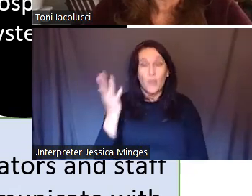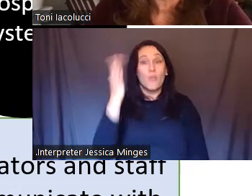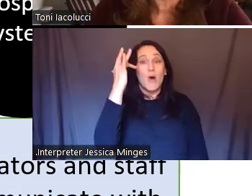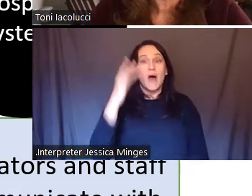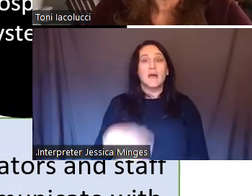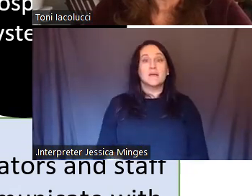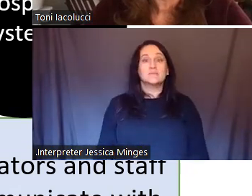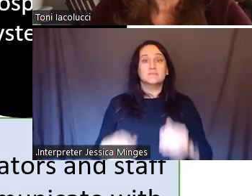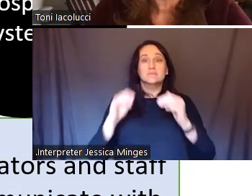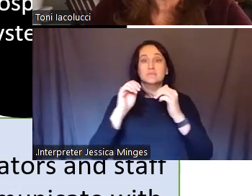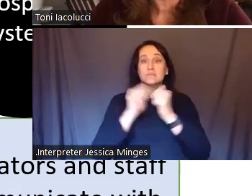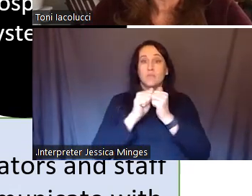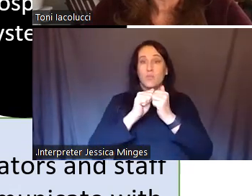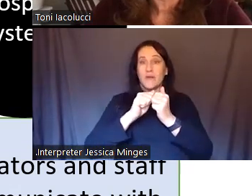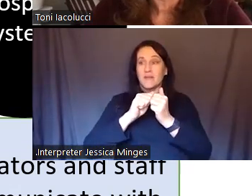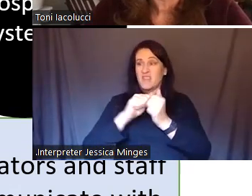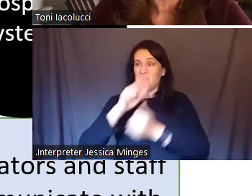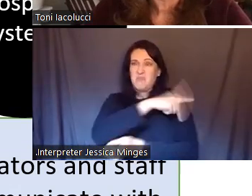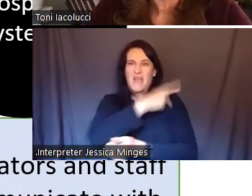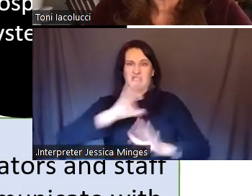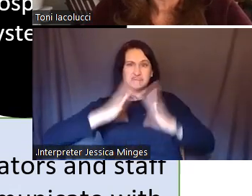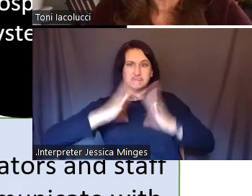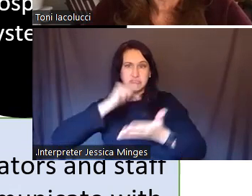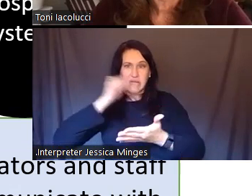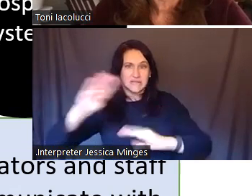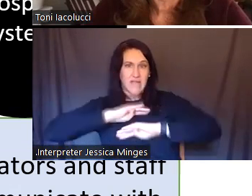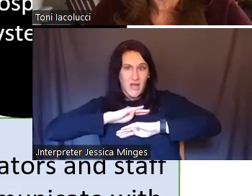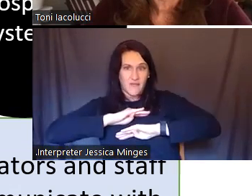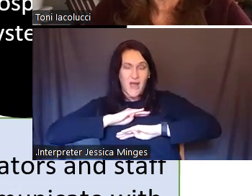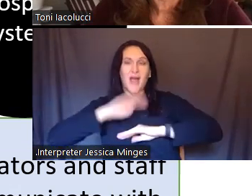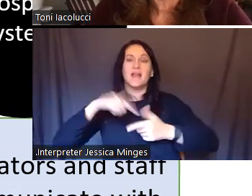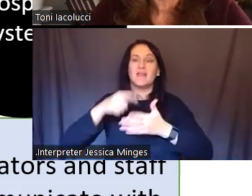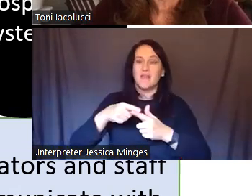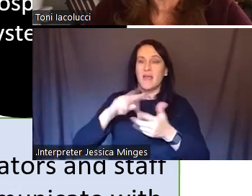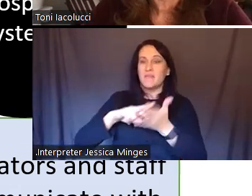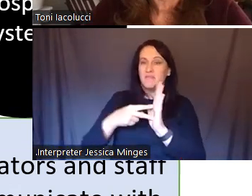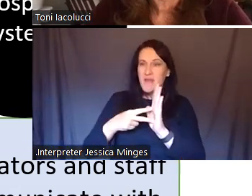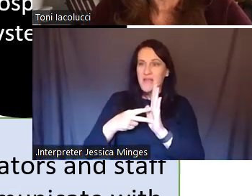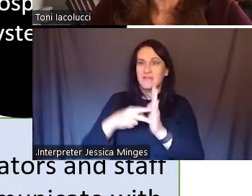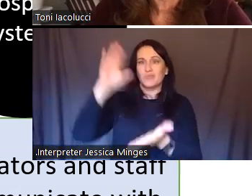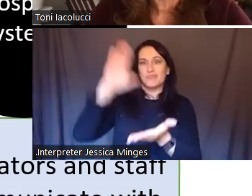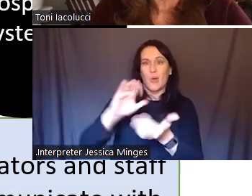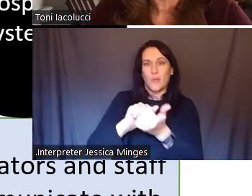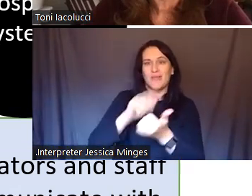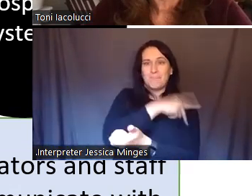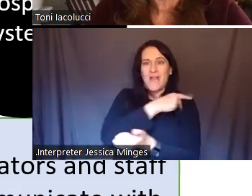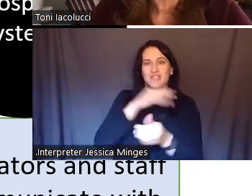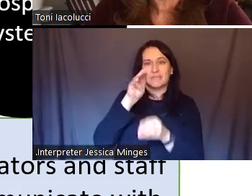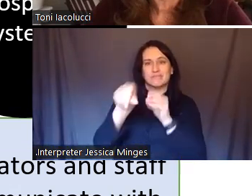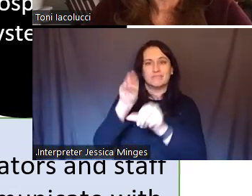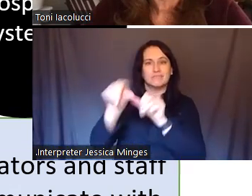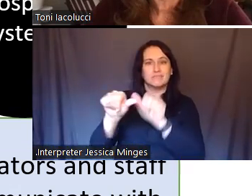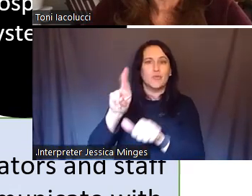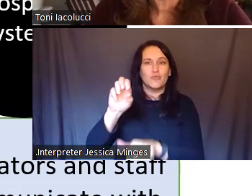a reduction in patient satisfaction comes a reduction in the patient's reimbursement. So this is an issue